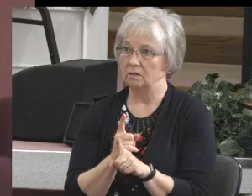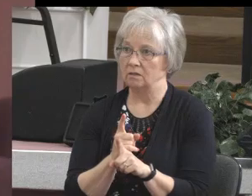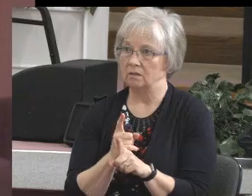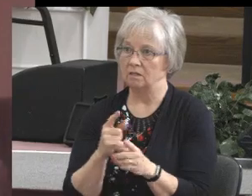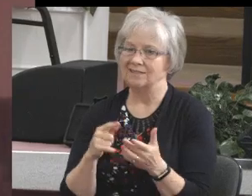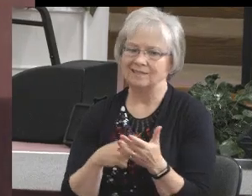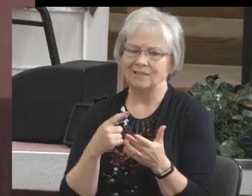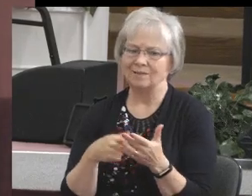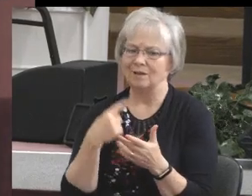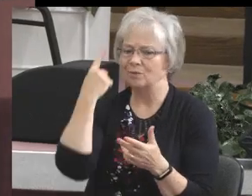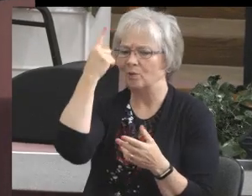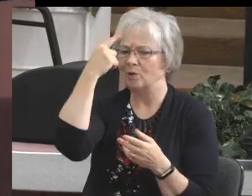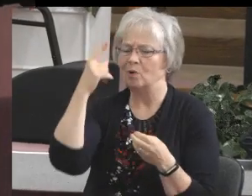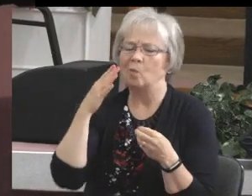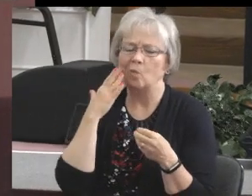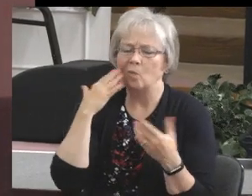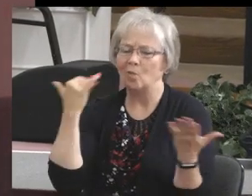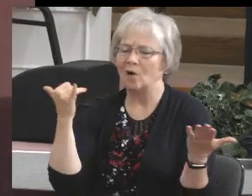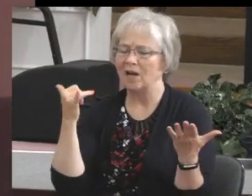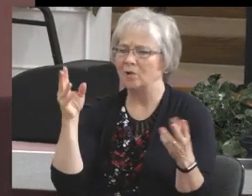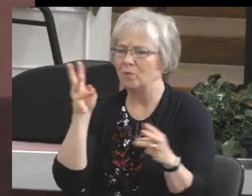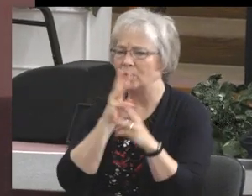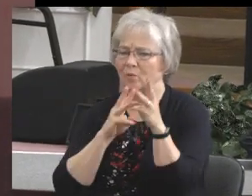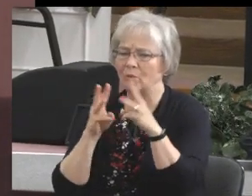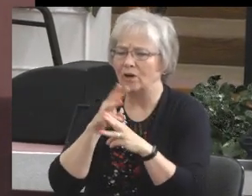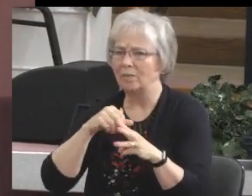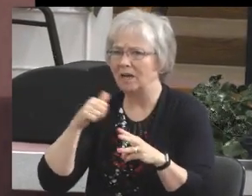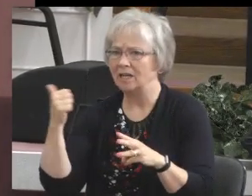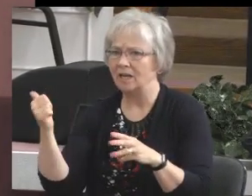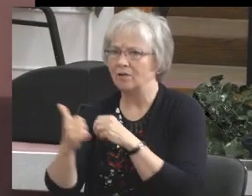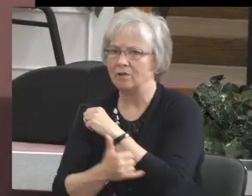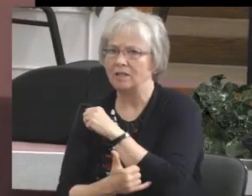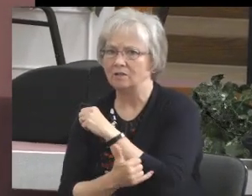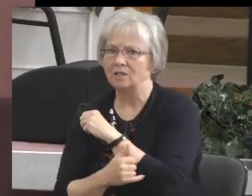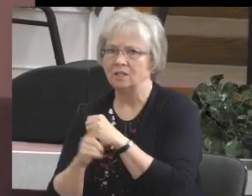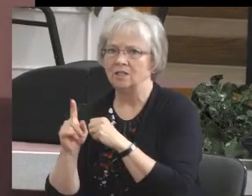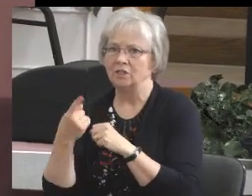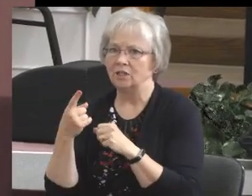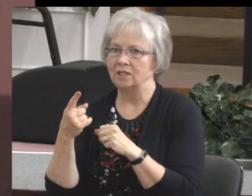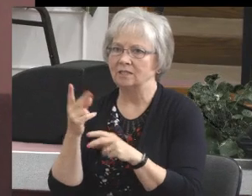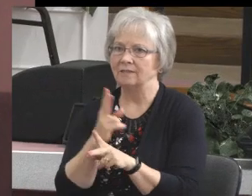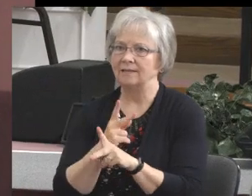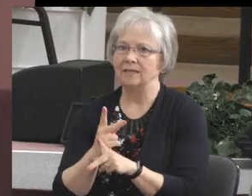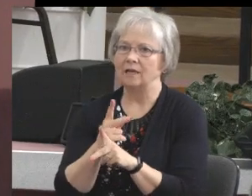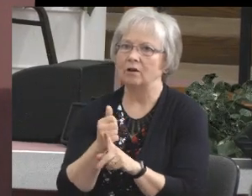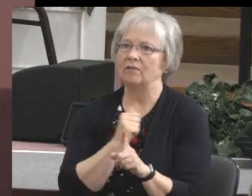going on in all these other nations? Why don't we just take care of ourselves?